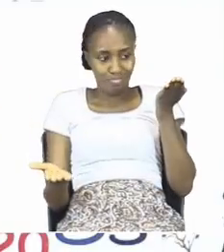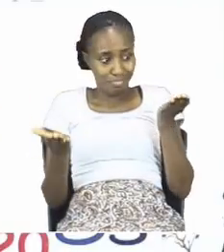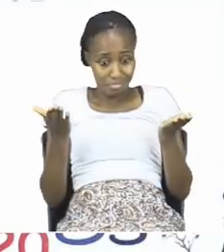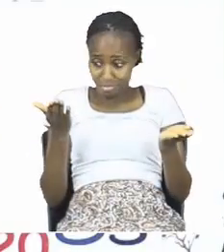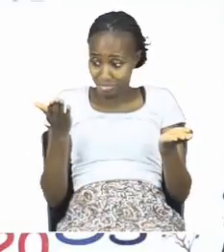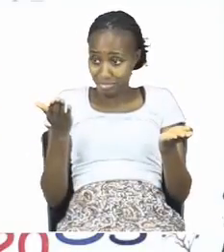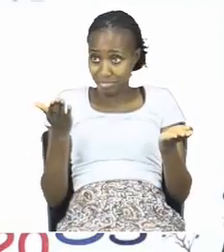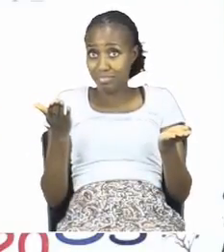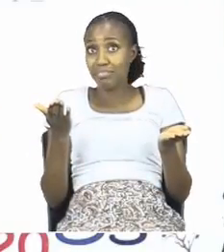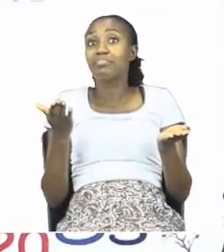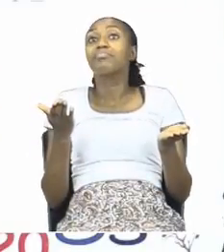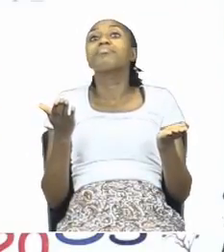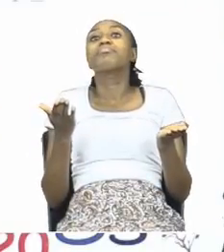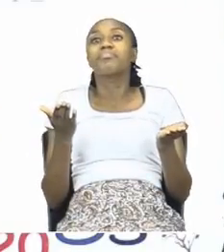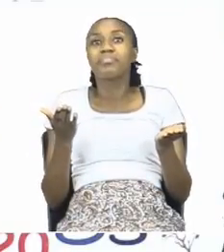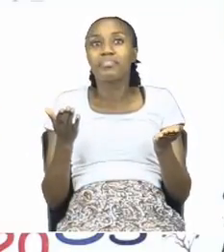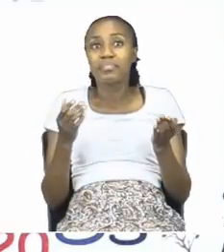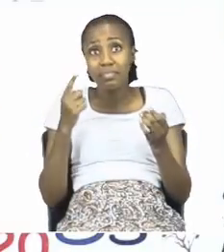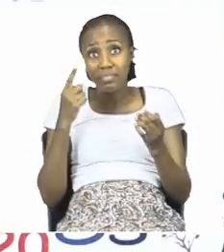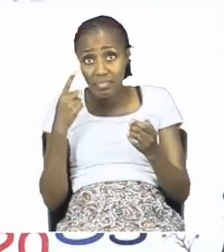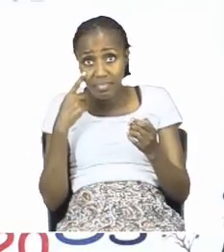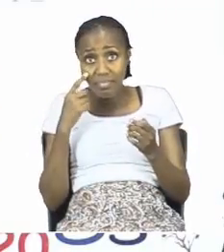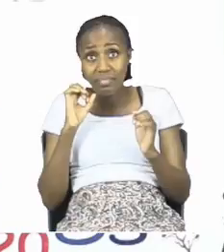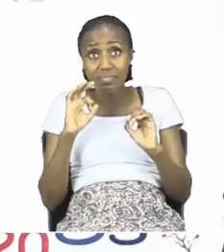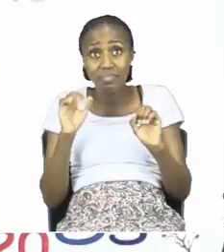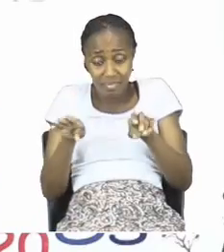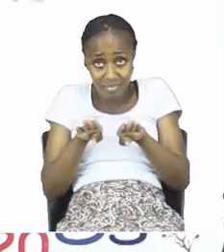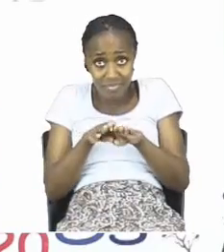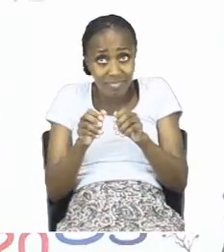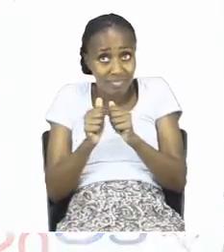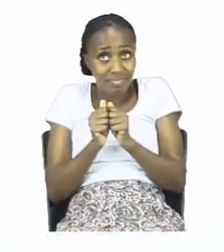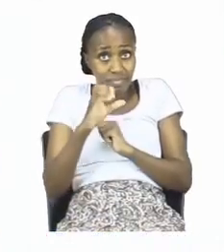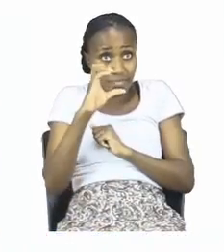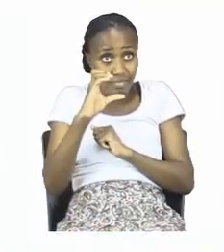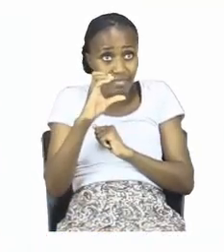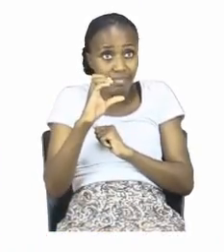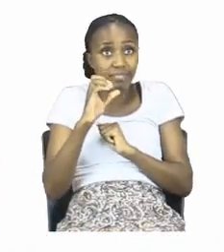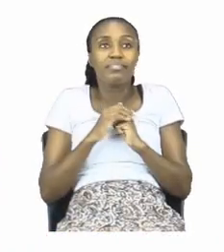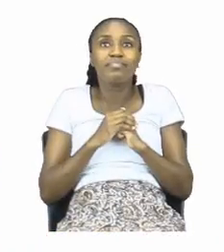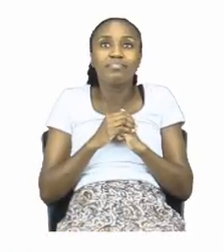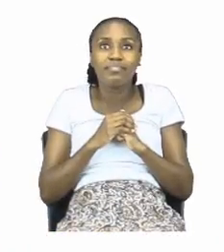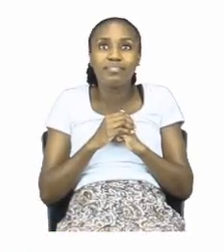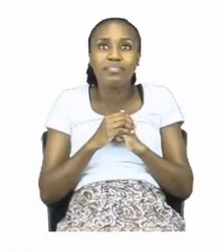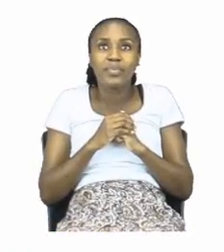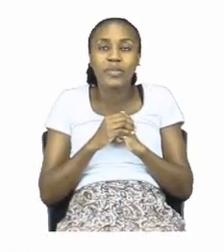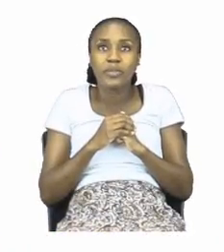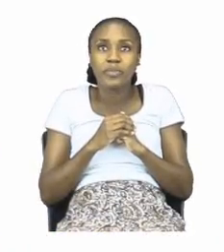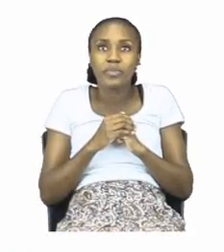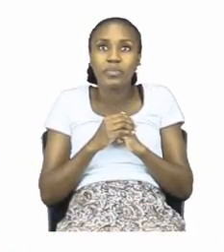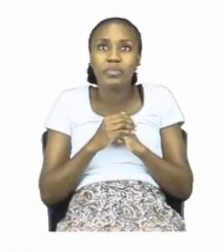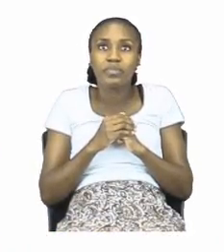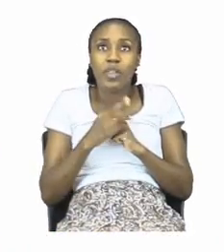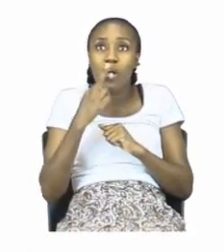two items in the classroom, let's see if we can do C together. Now for C, it tells you